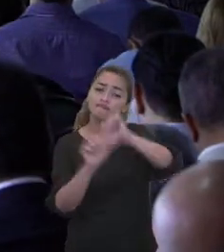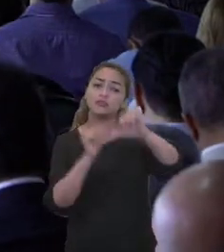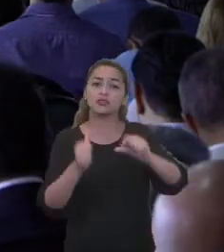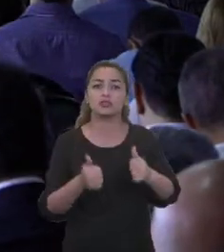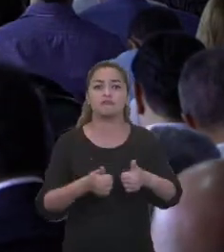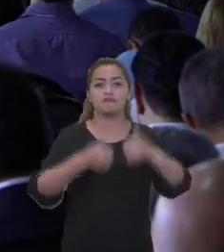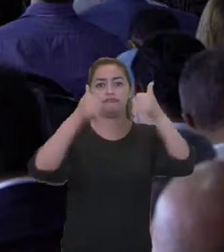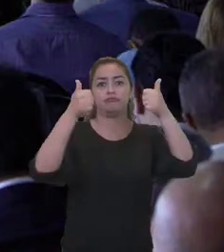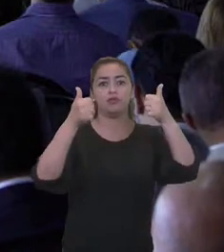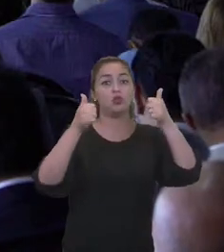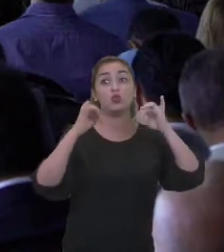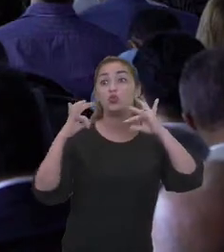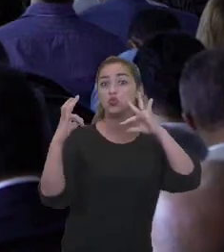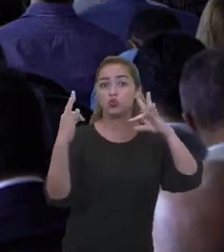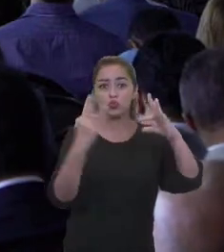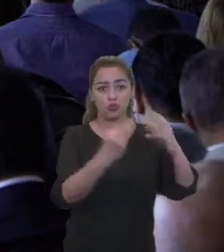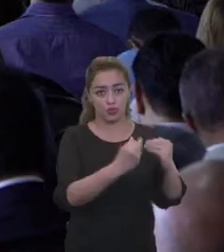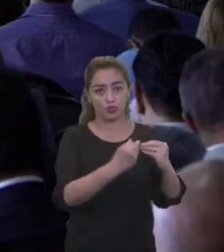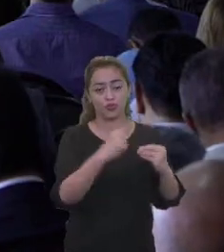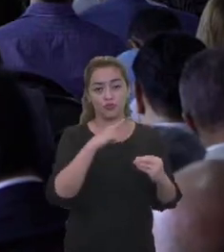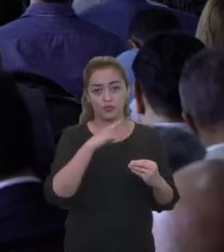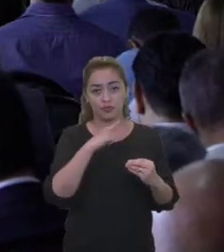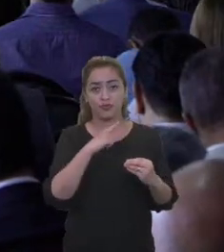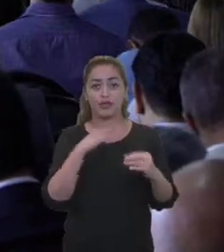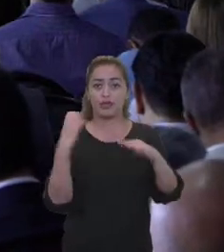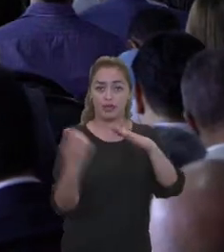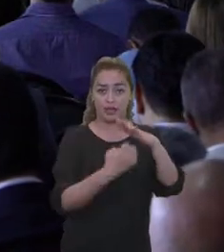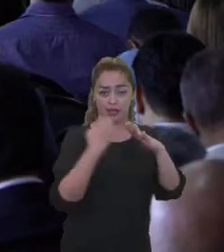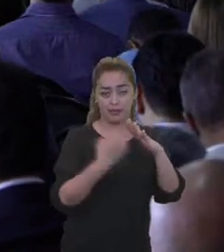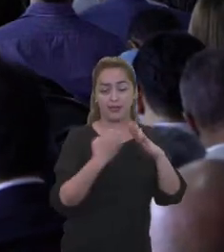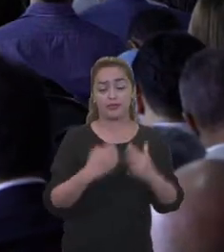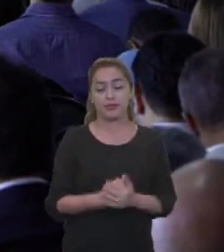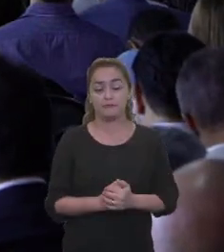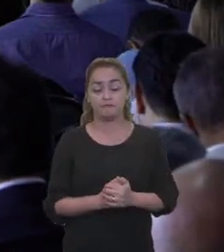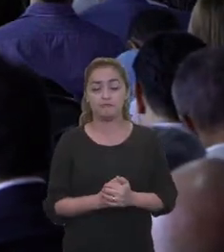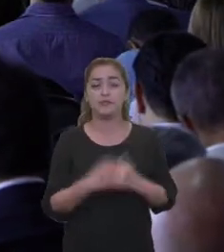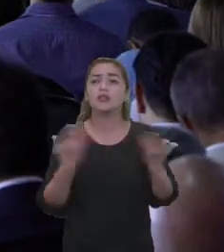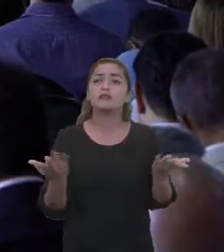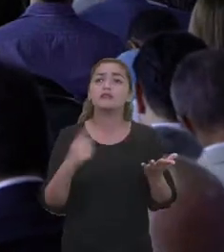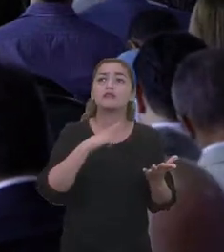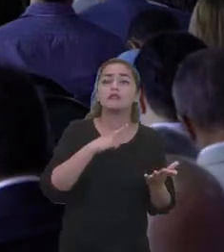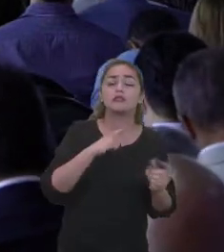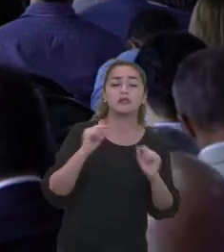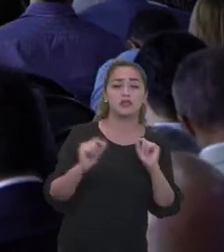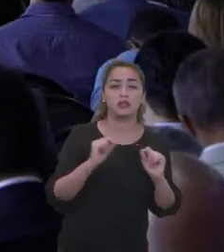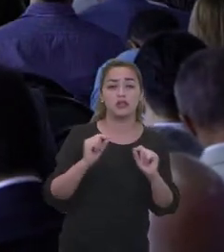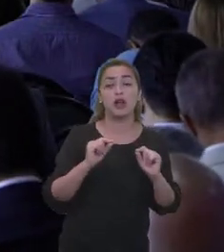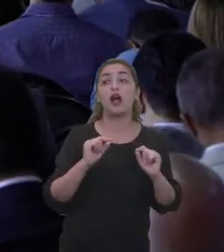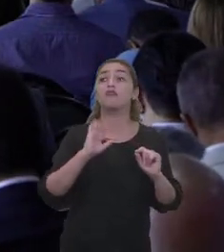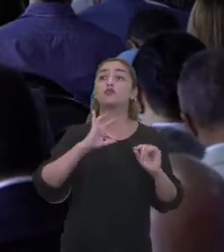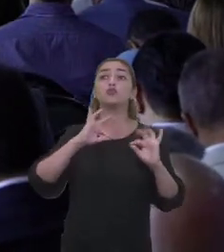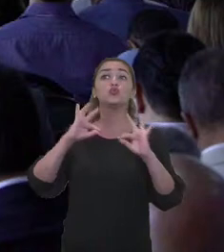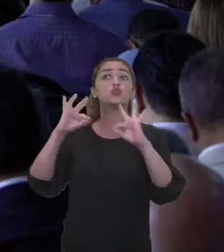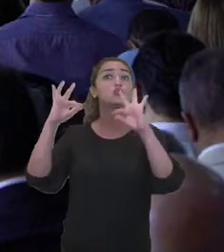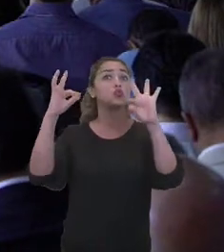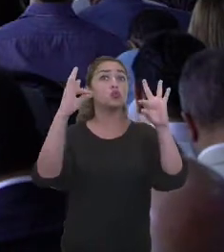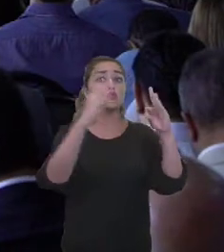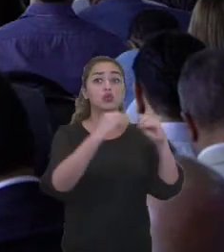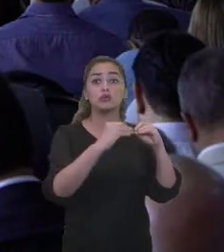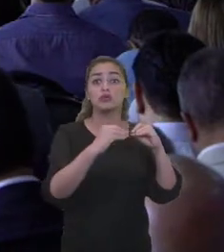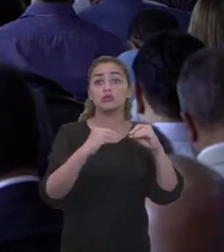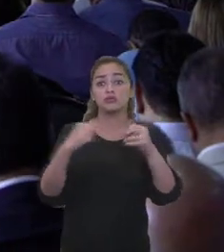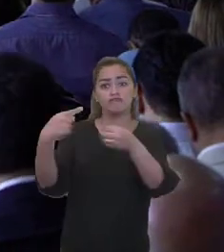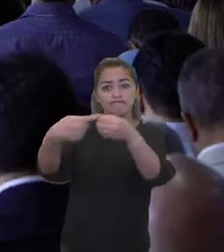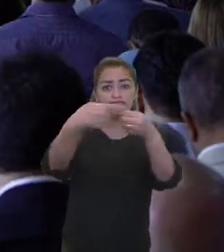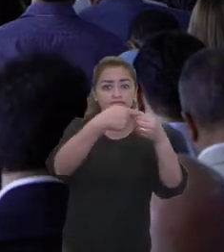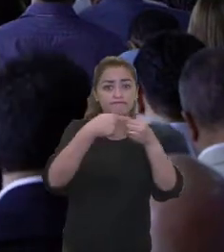day in many of the activities of our company. This is what we have. Then we take connectivity